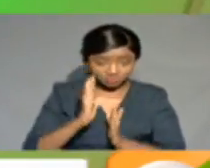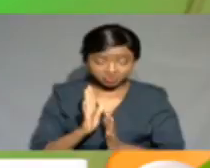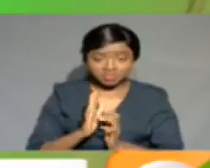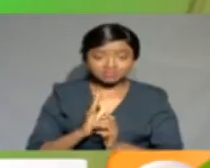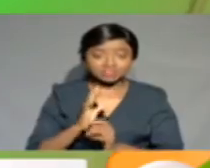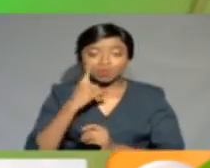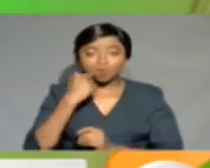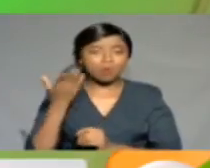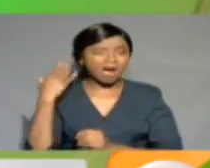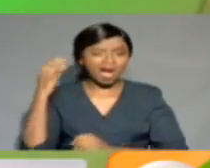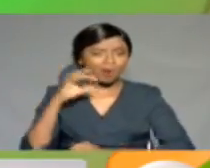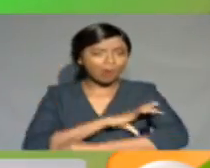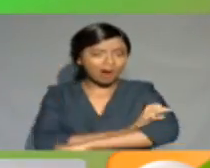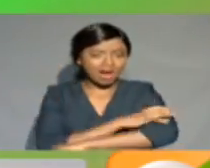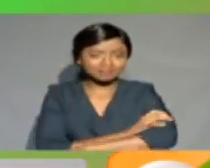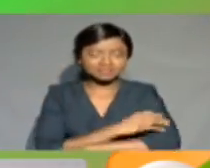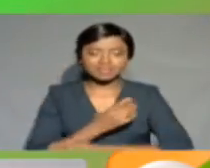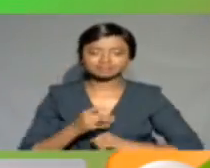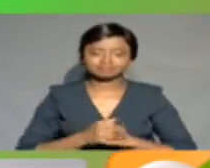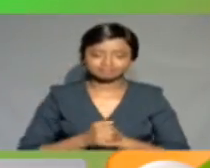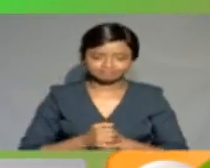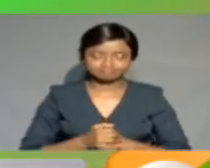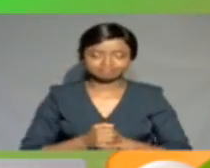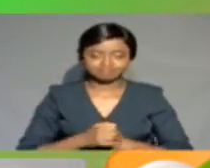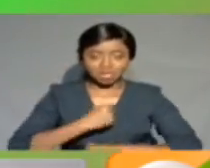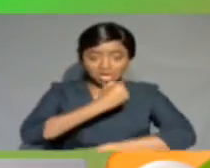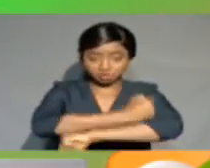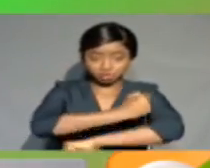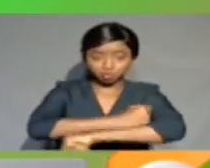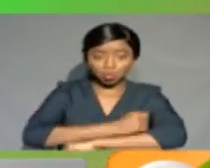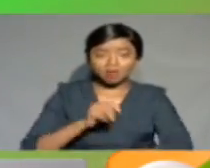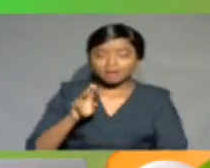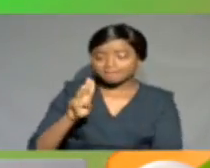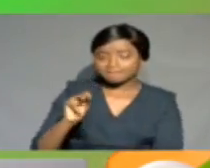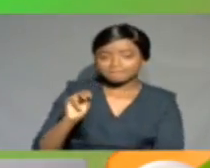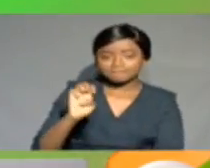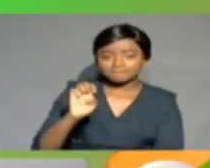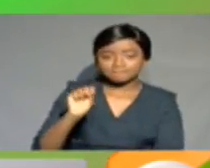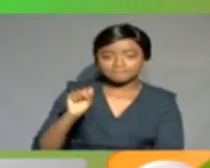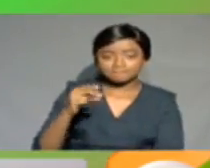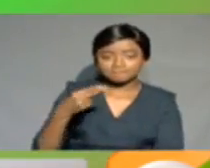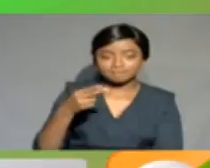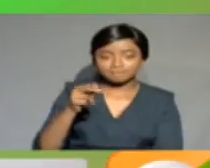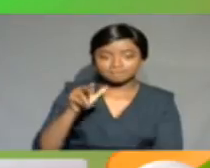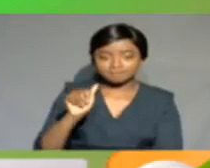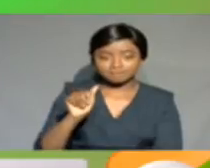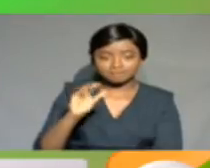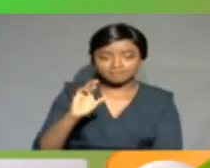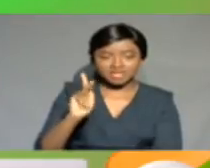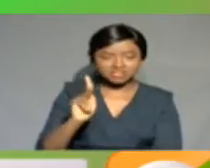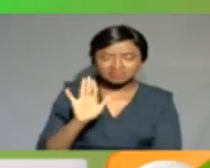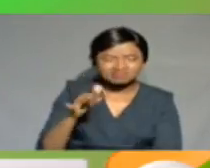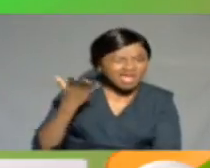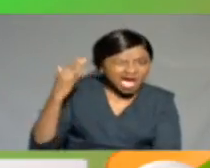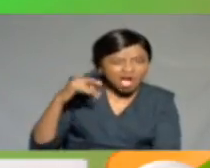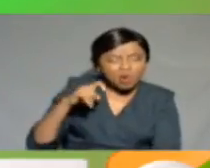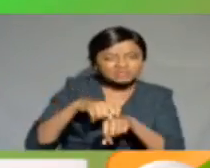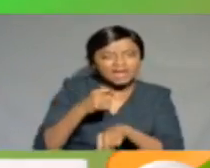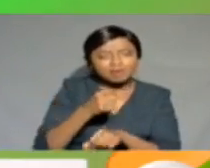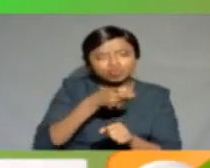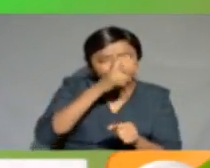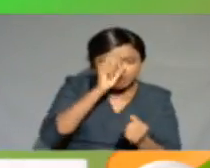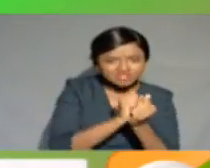School, what most of us call head boy or captain. Meshack, that was between 2015 and 2016. While you were